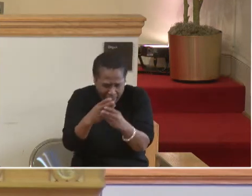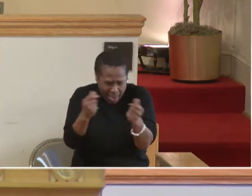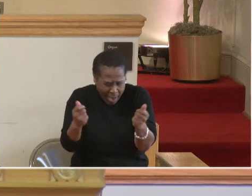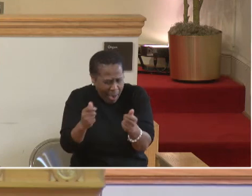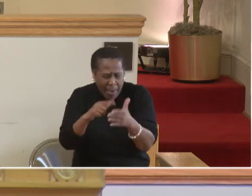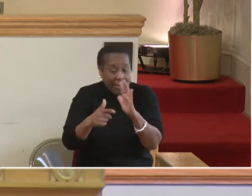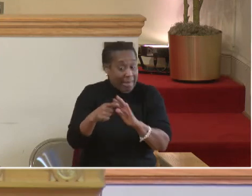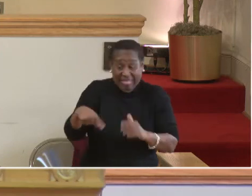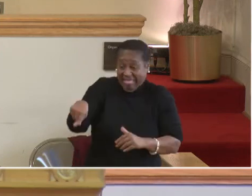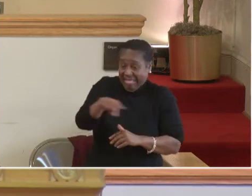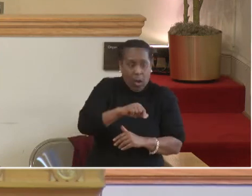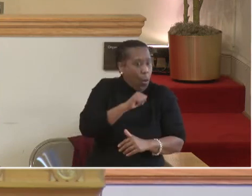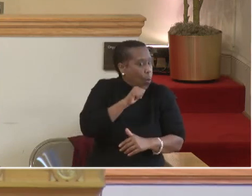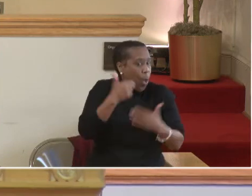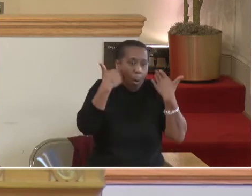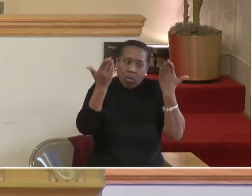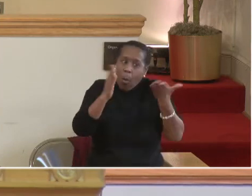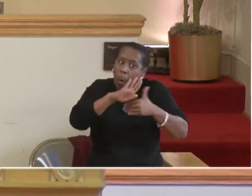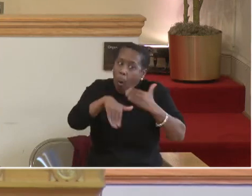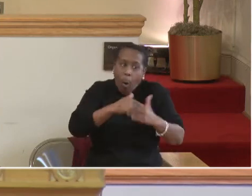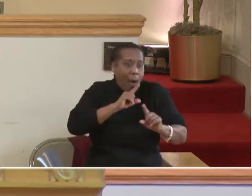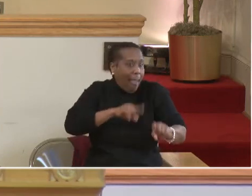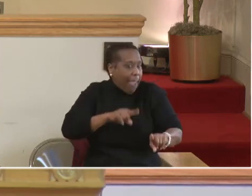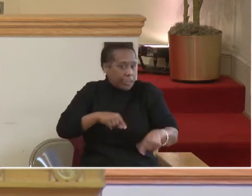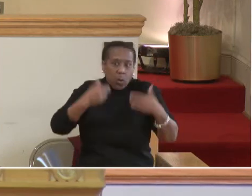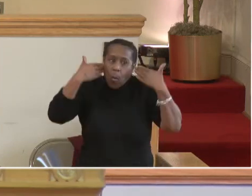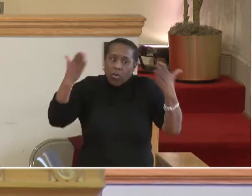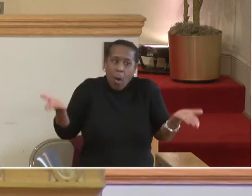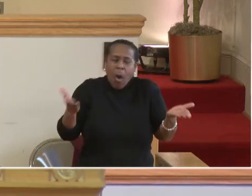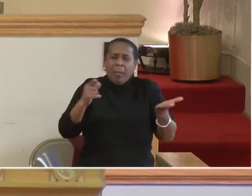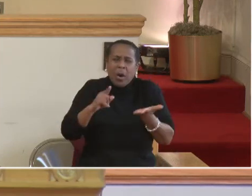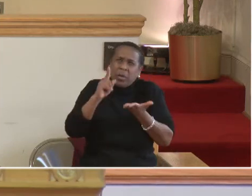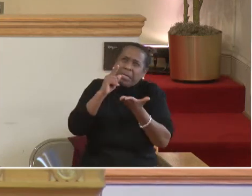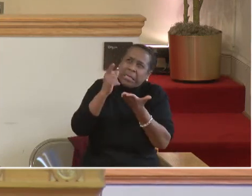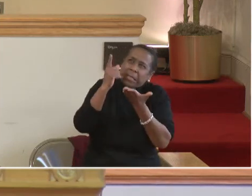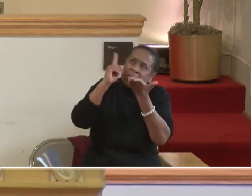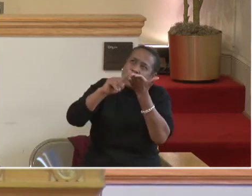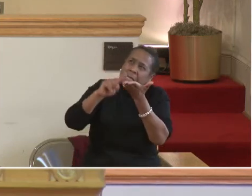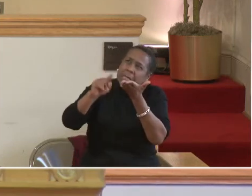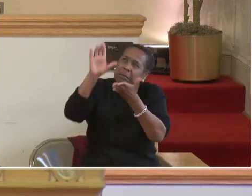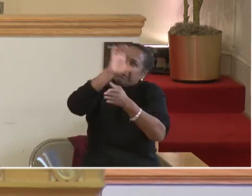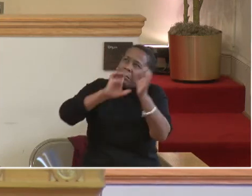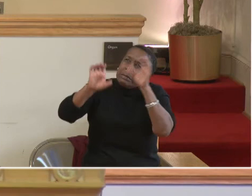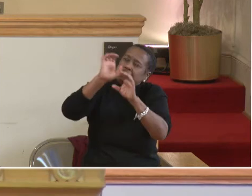who don't have all of the answers, but who are seeking understanding,